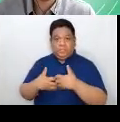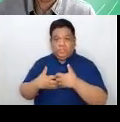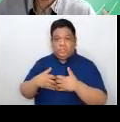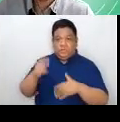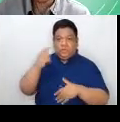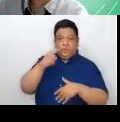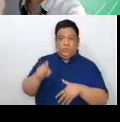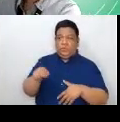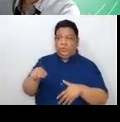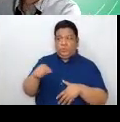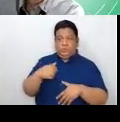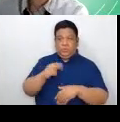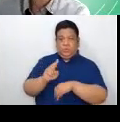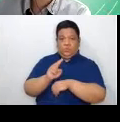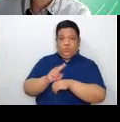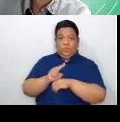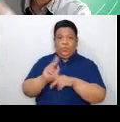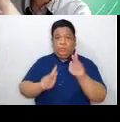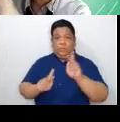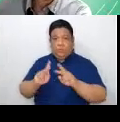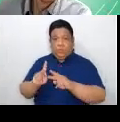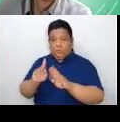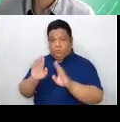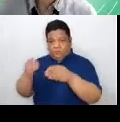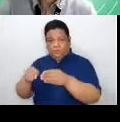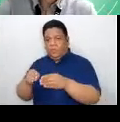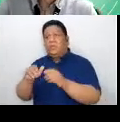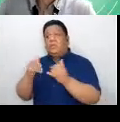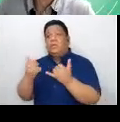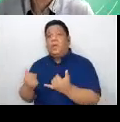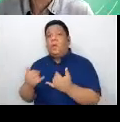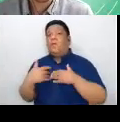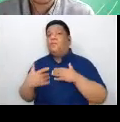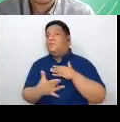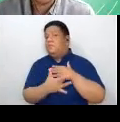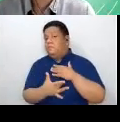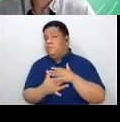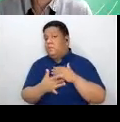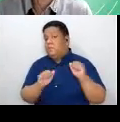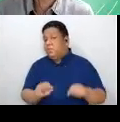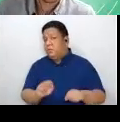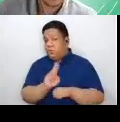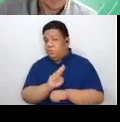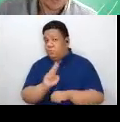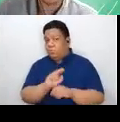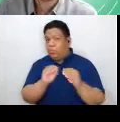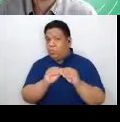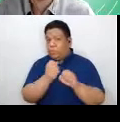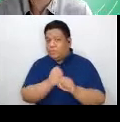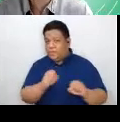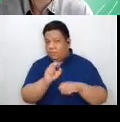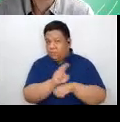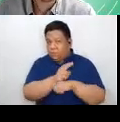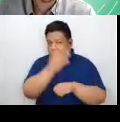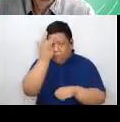machineries, only be available for manufacturing, because there are digital versions of the machine that are safer to operate because they're